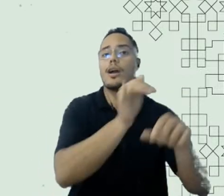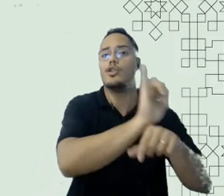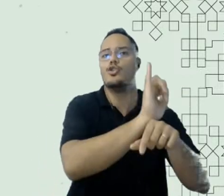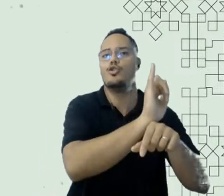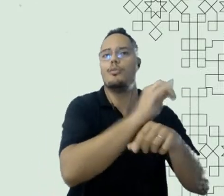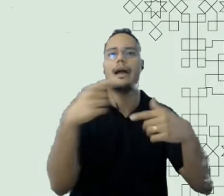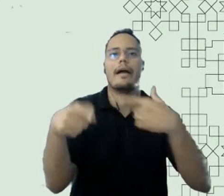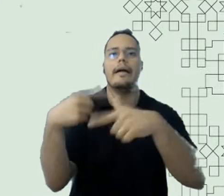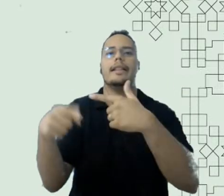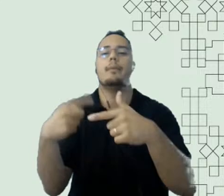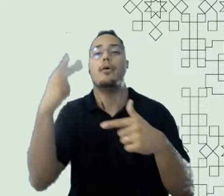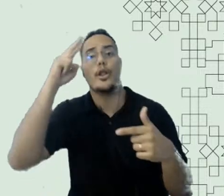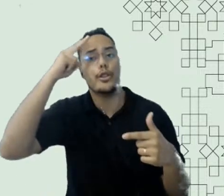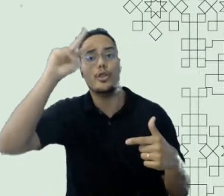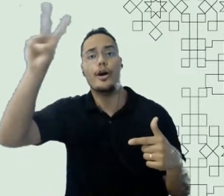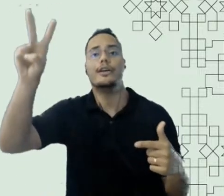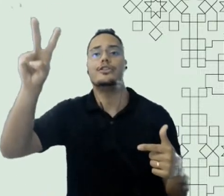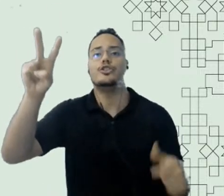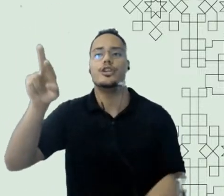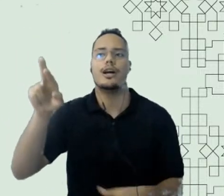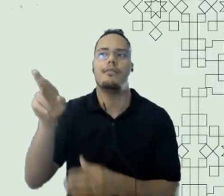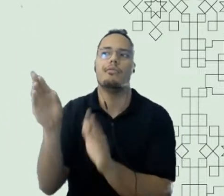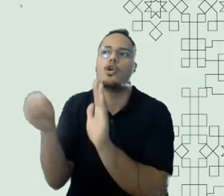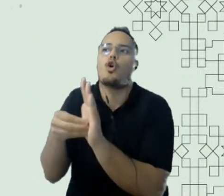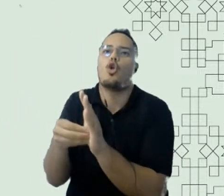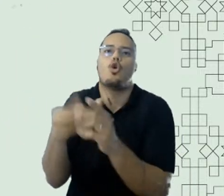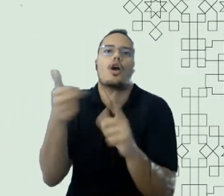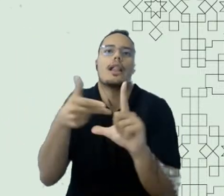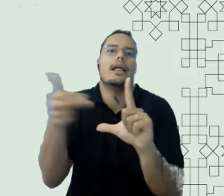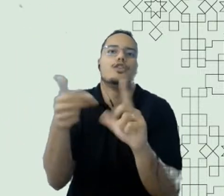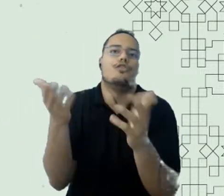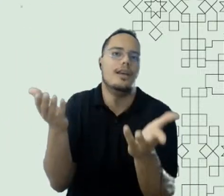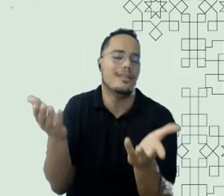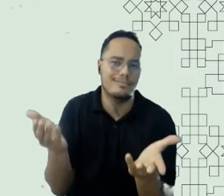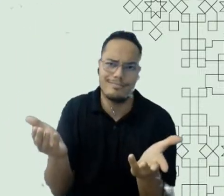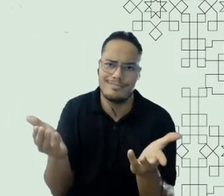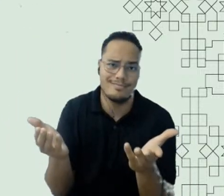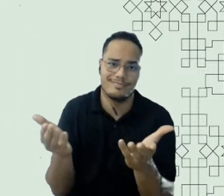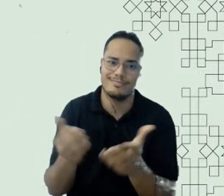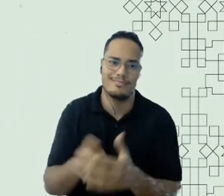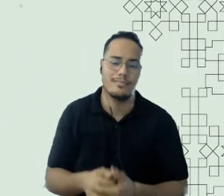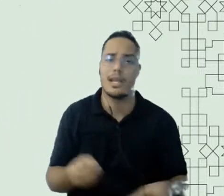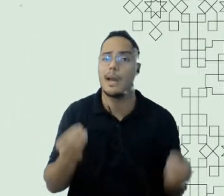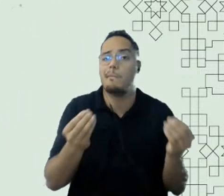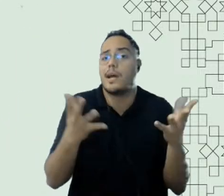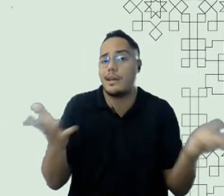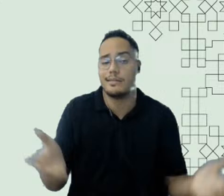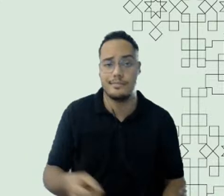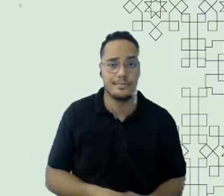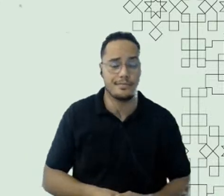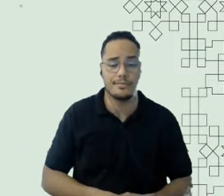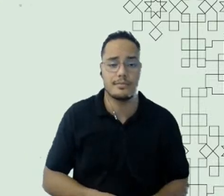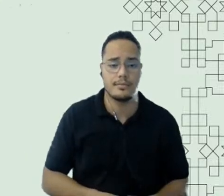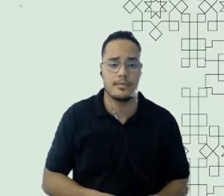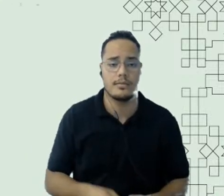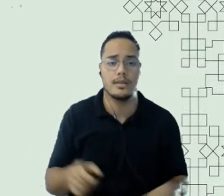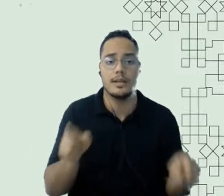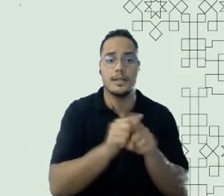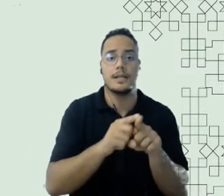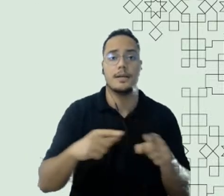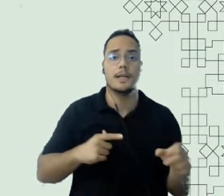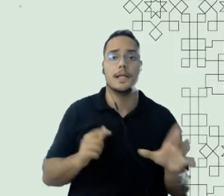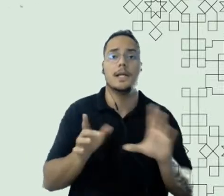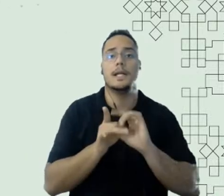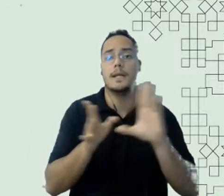is the role that is still given to freedom of expression of copyright exception. And, that was a case, there was a lot of